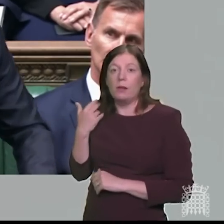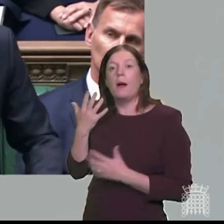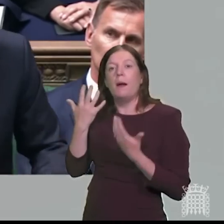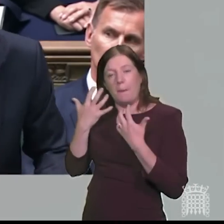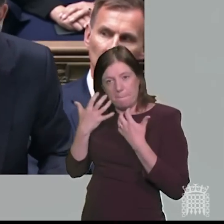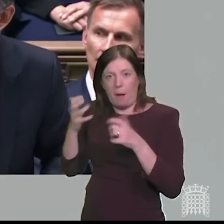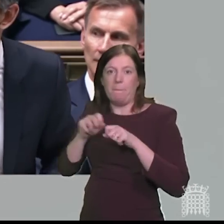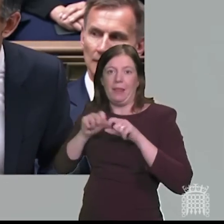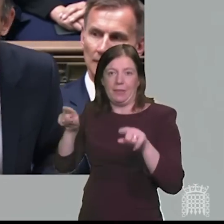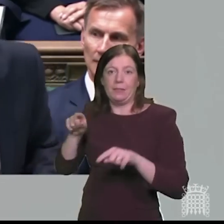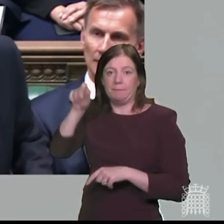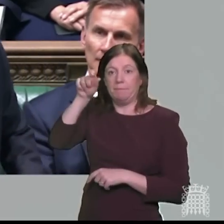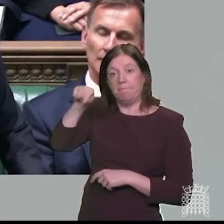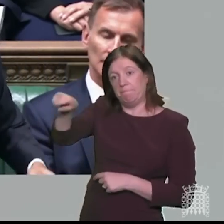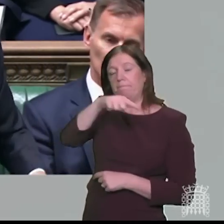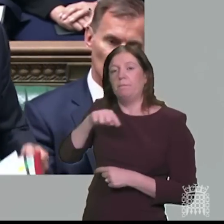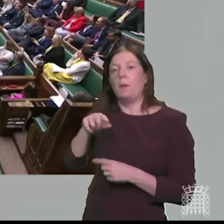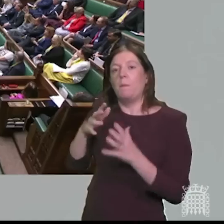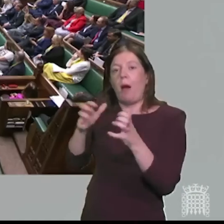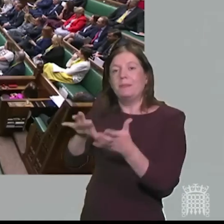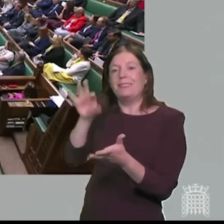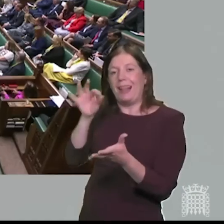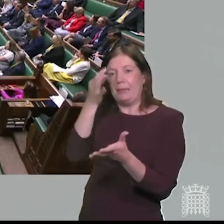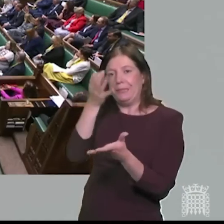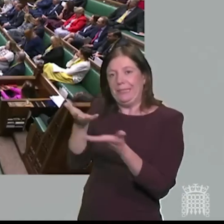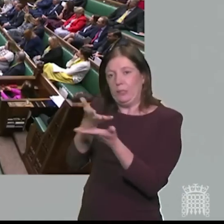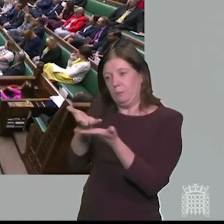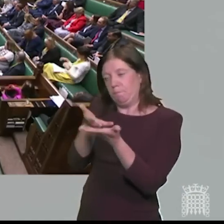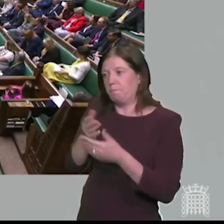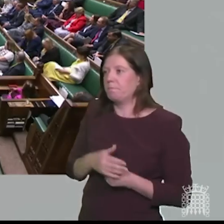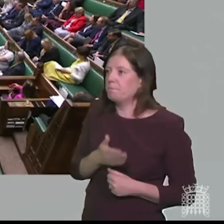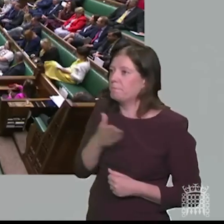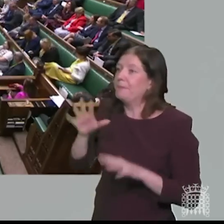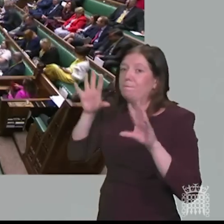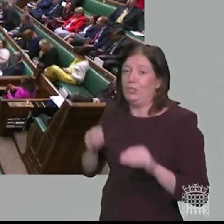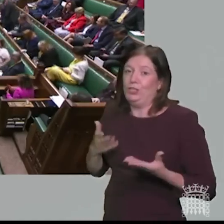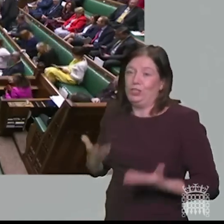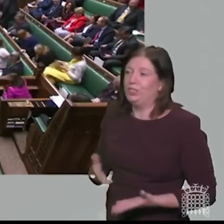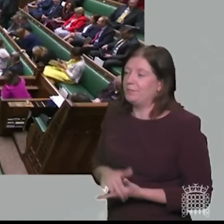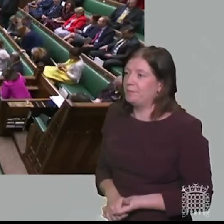publicly to the relevant Parliamentary Select Committee. Completes Prime Minister's questions.